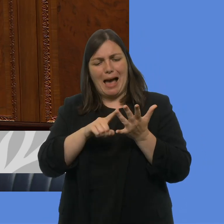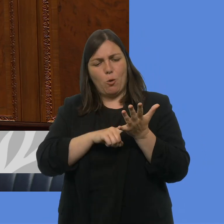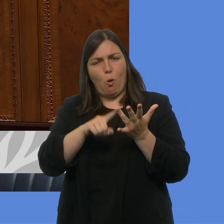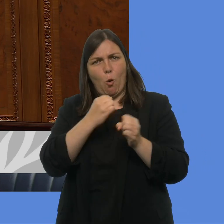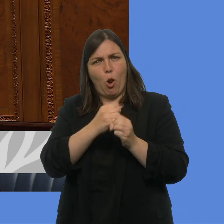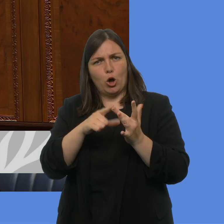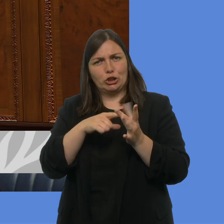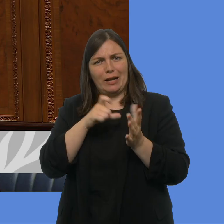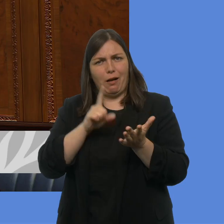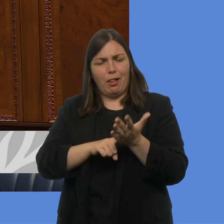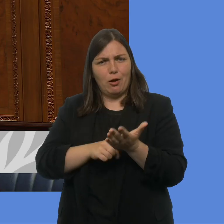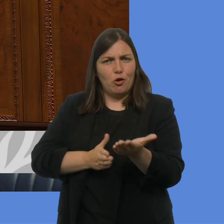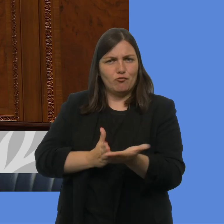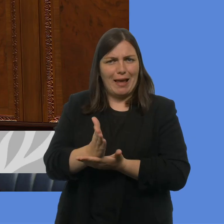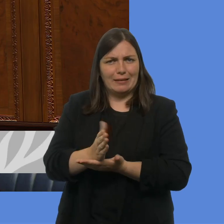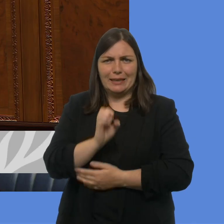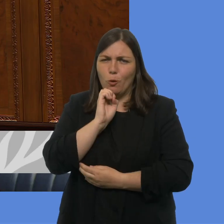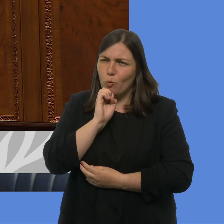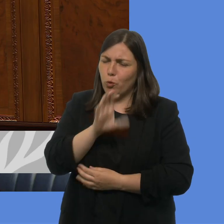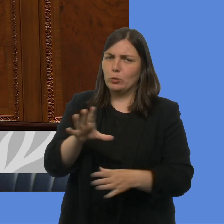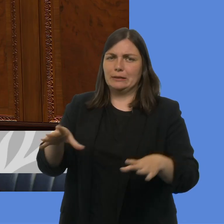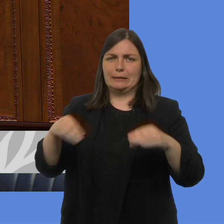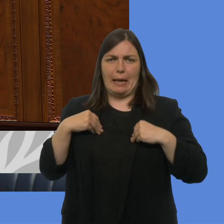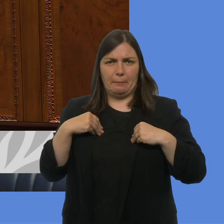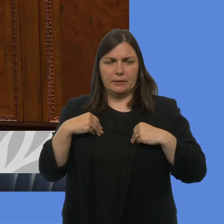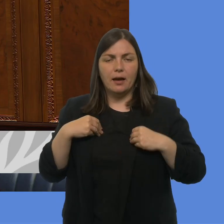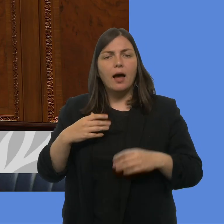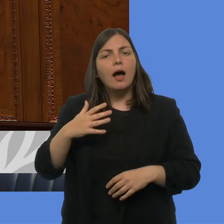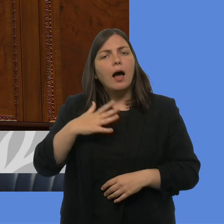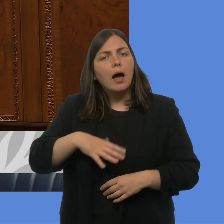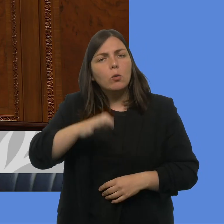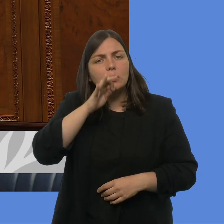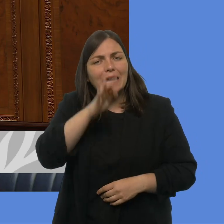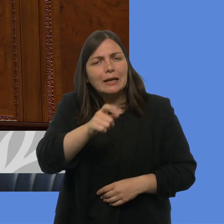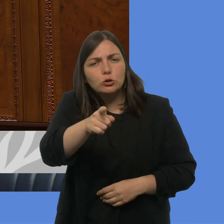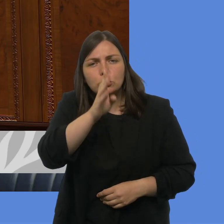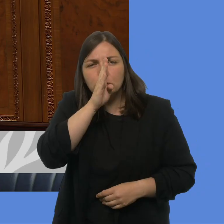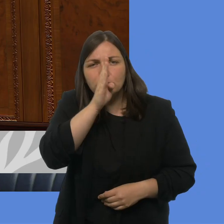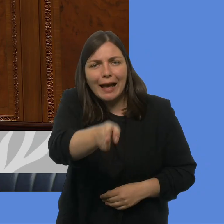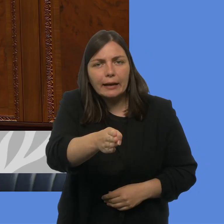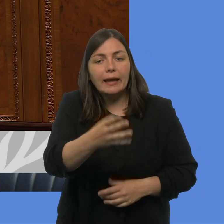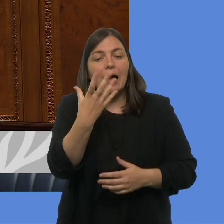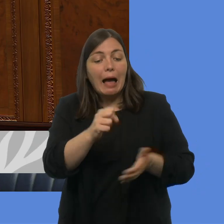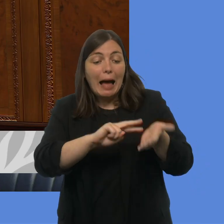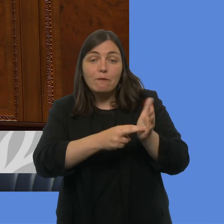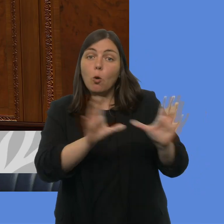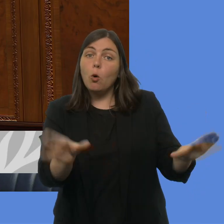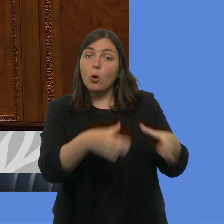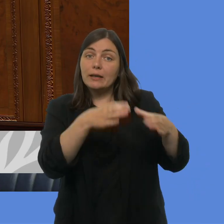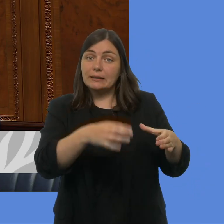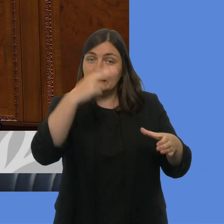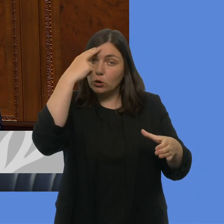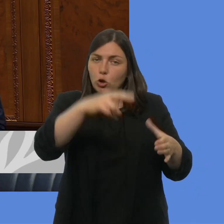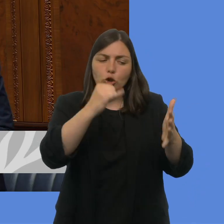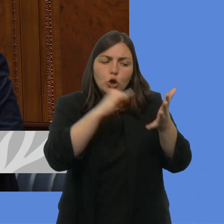with the discredited Stonewall organisation. Let me ask you directly, Stonewall believes that a woman can have a penis. First Minister,